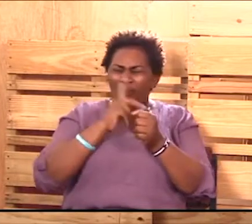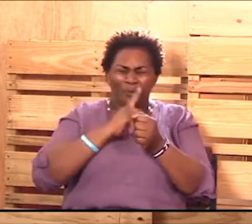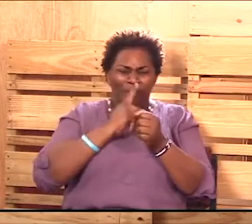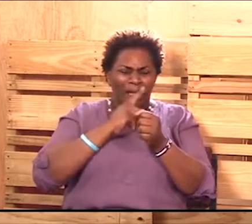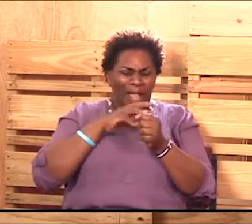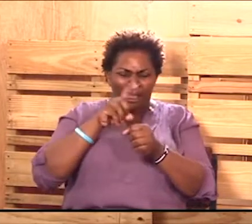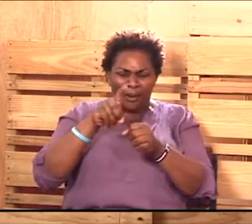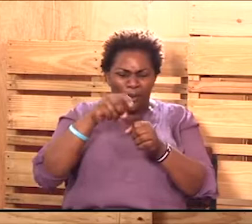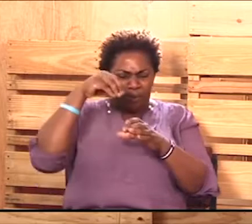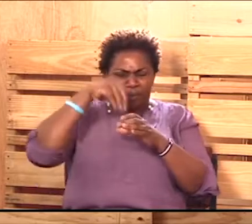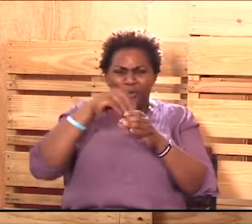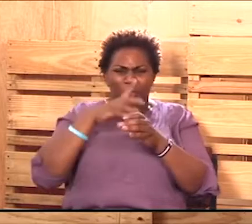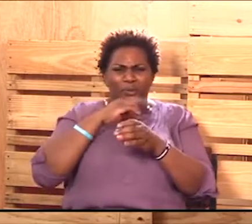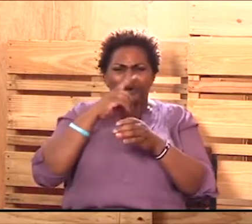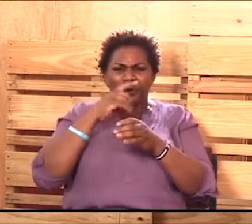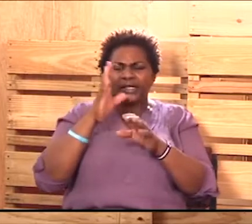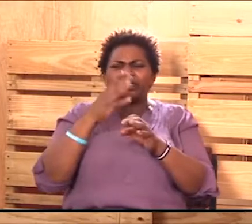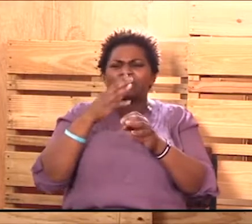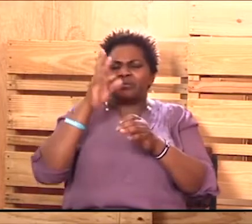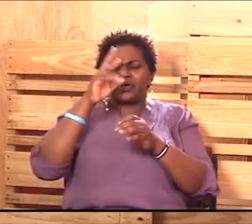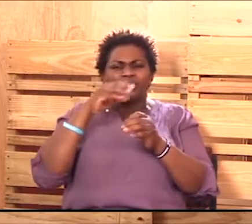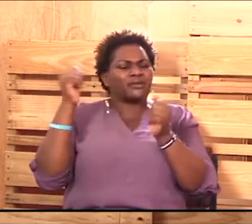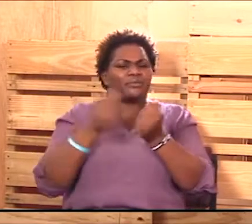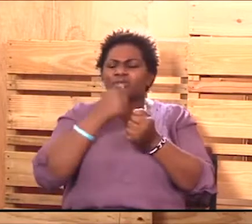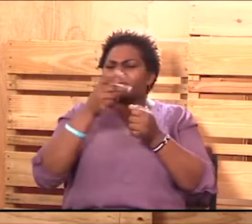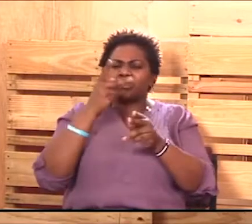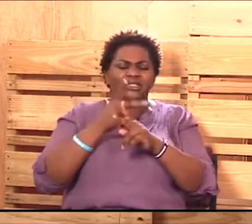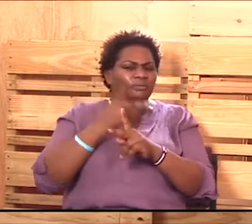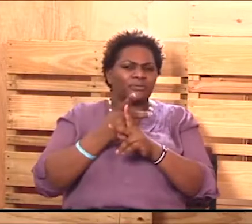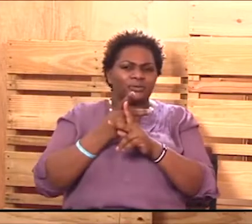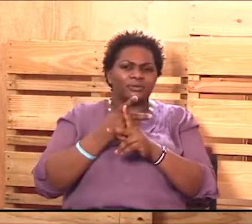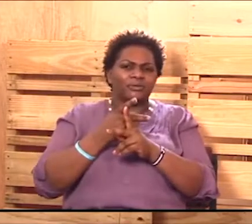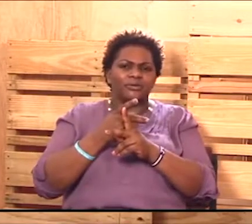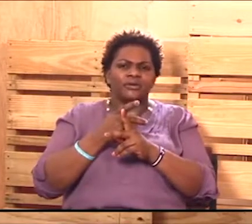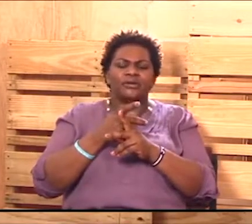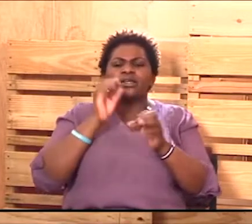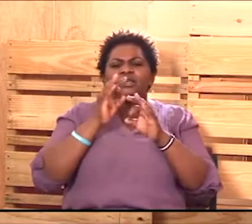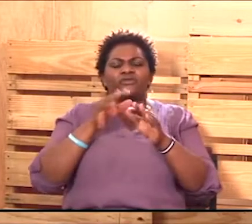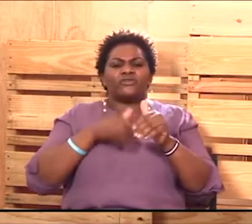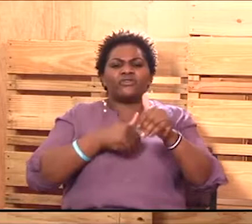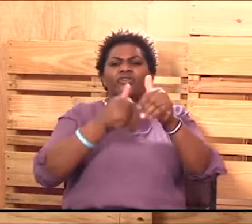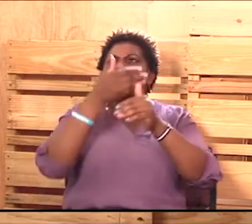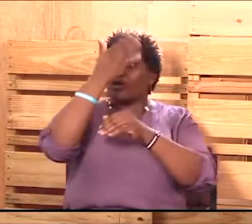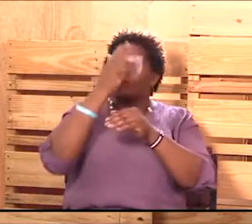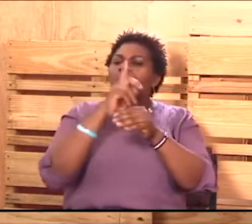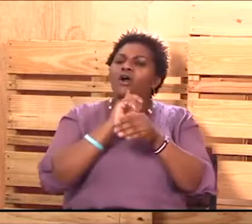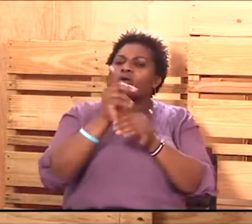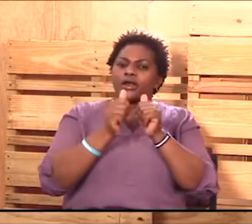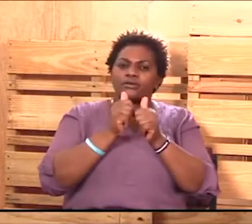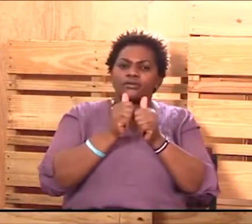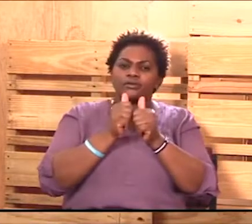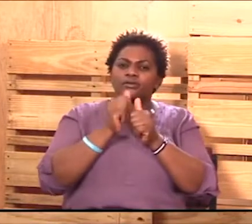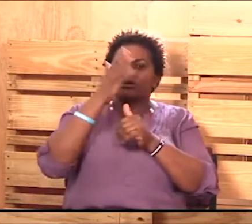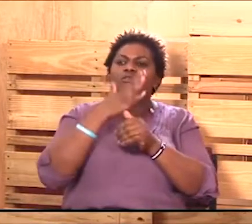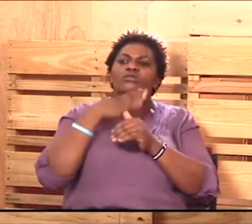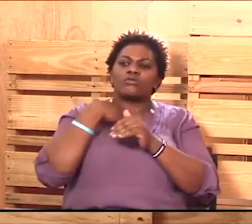and it was smelly. So it was useless to keep it. If they had followed what God had asked them, you know,